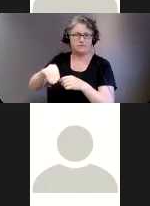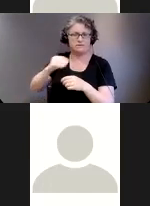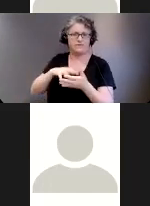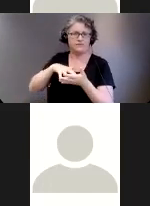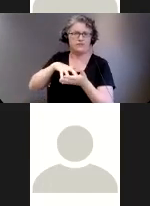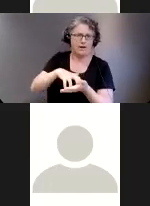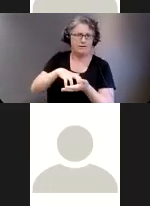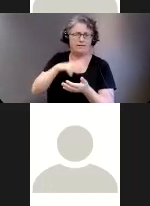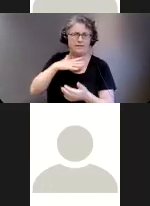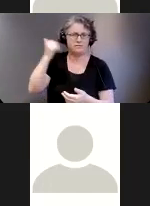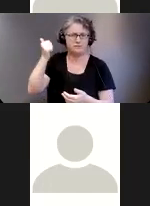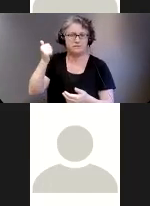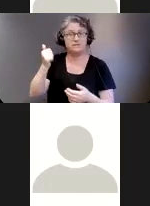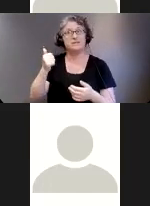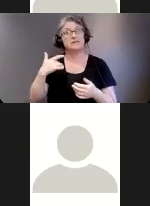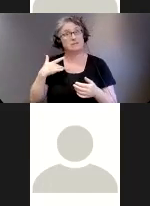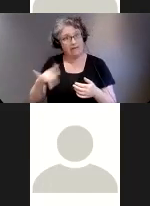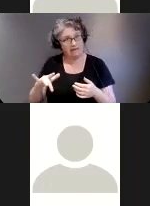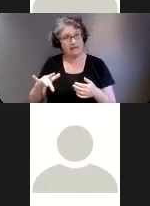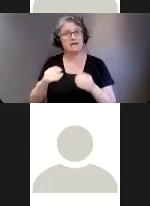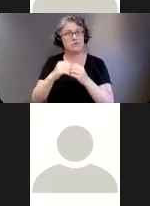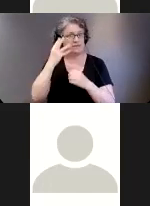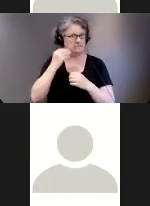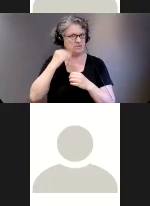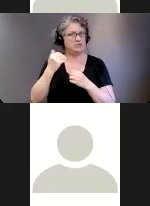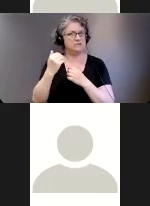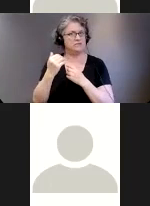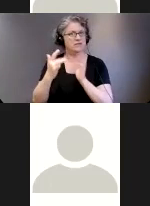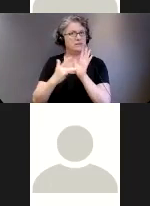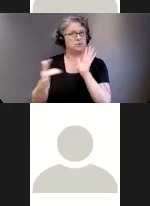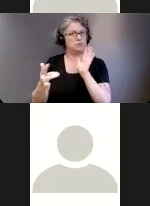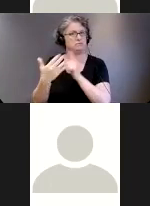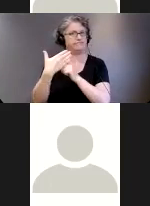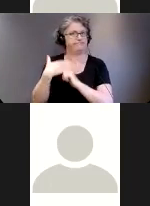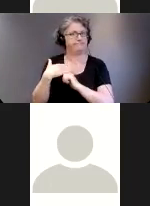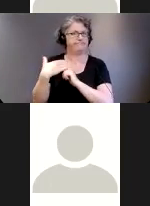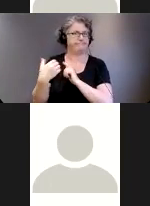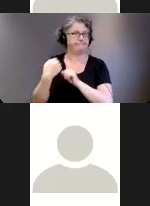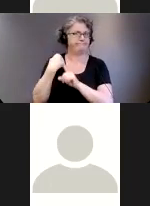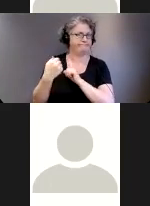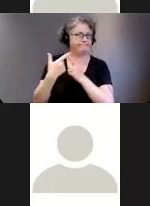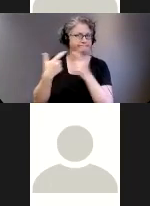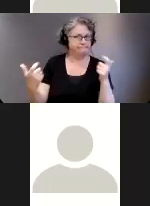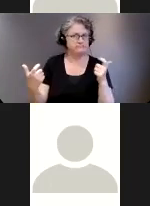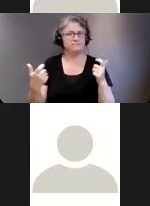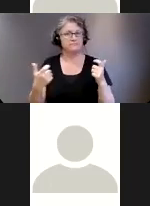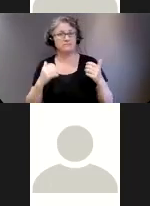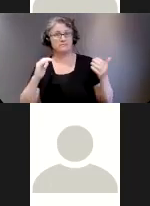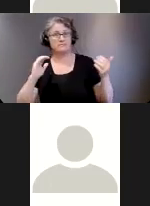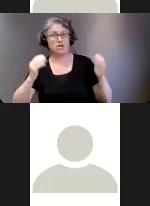to experience certain kinds of abuse. They're more likely than their younger counterparts to experience